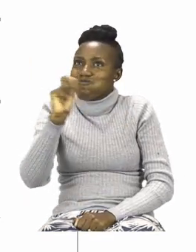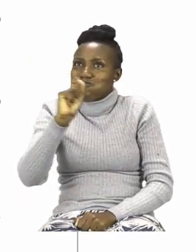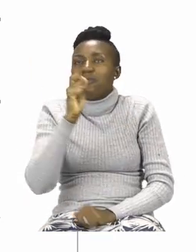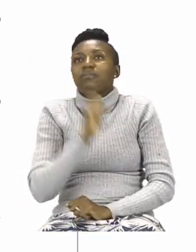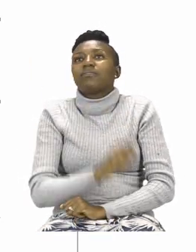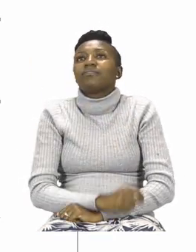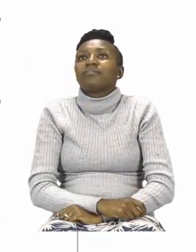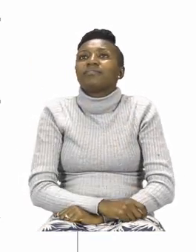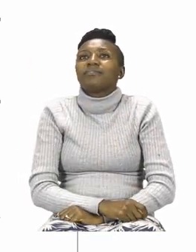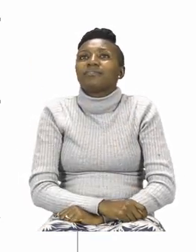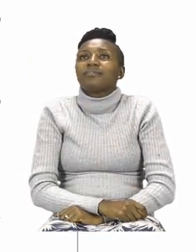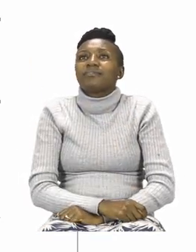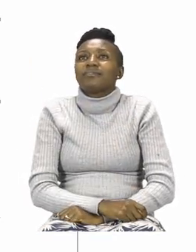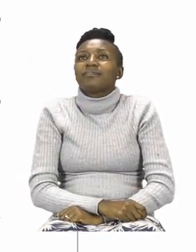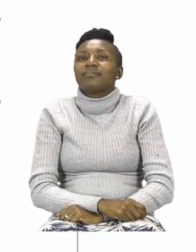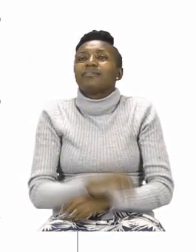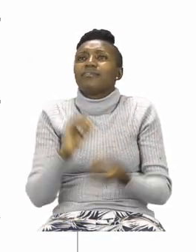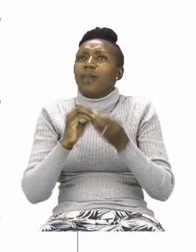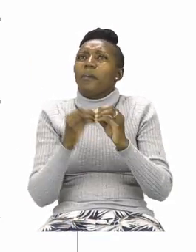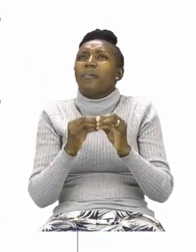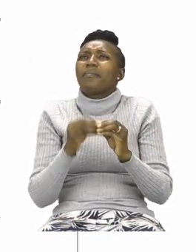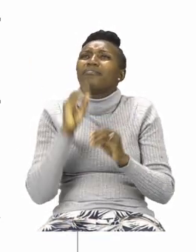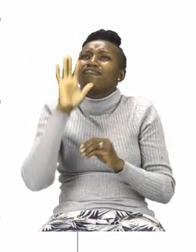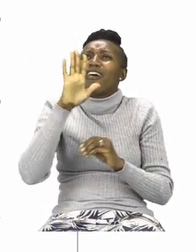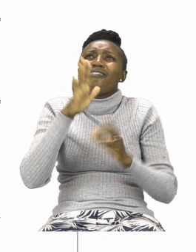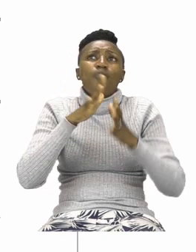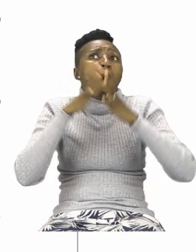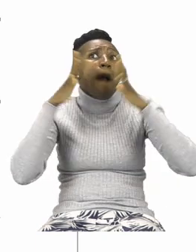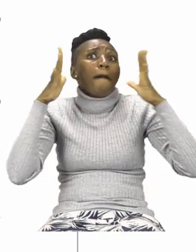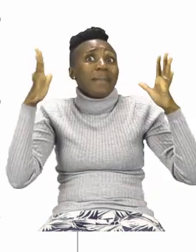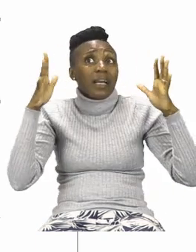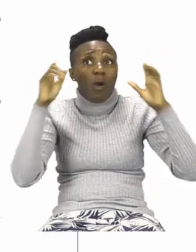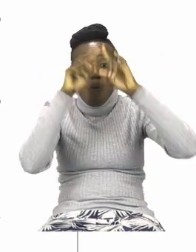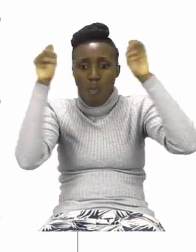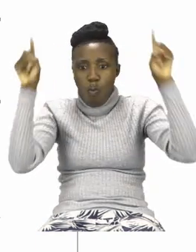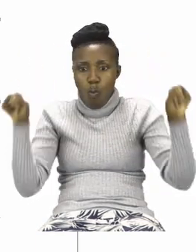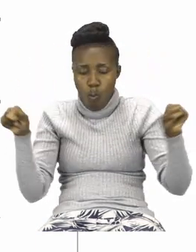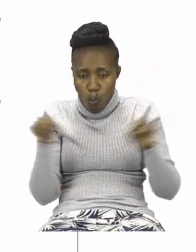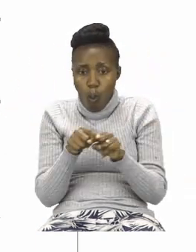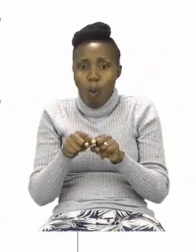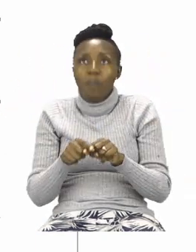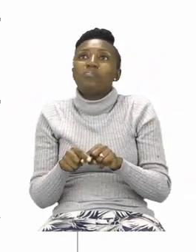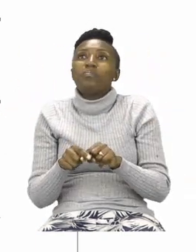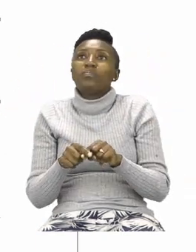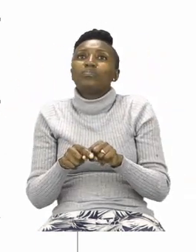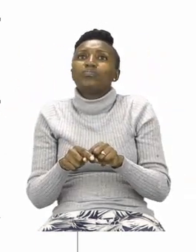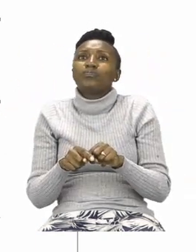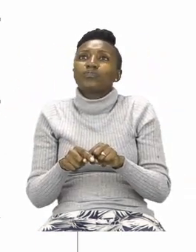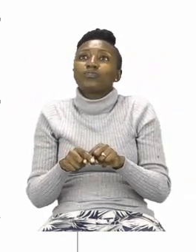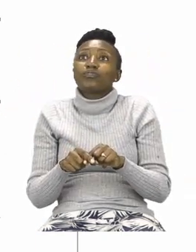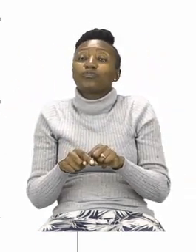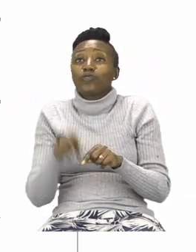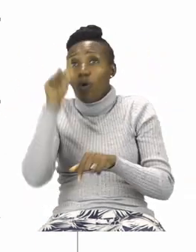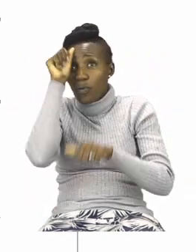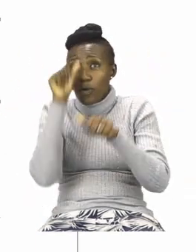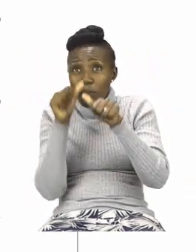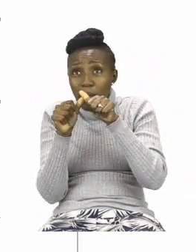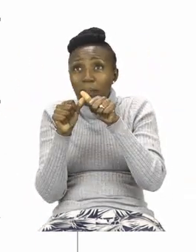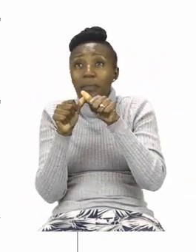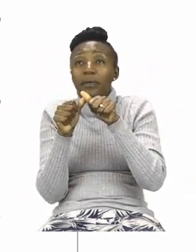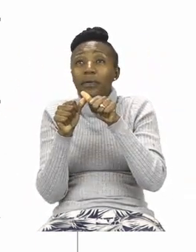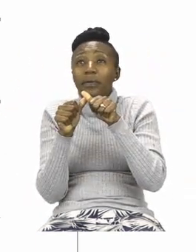to please write a big number 5 in that box. Remember to start at the top with his